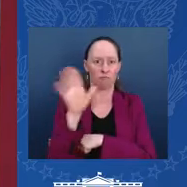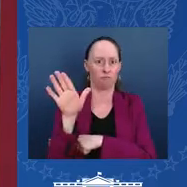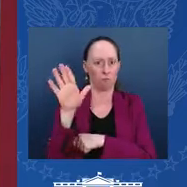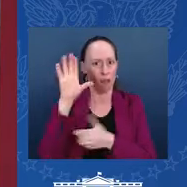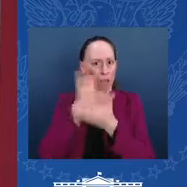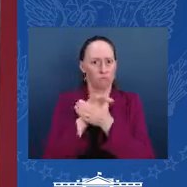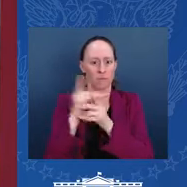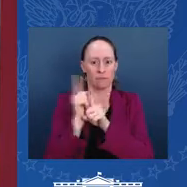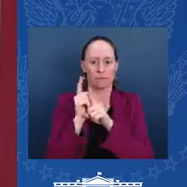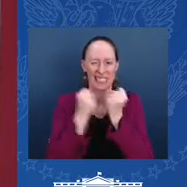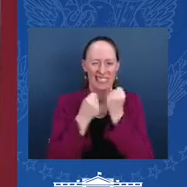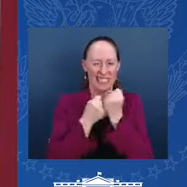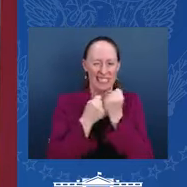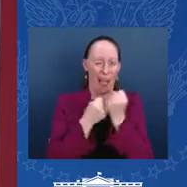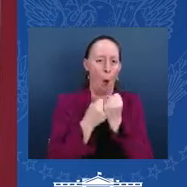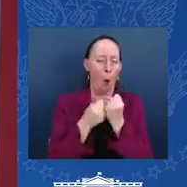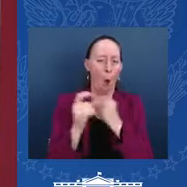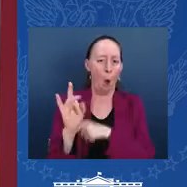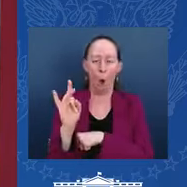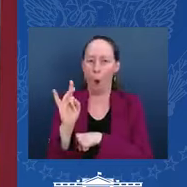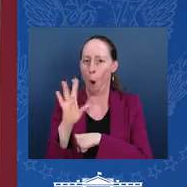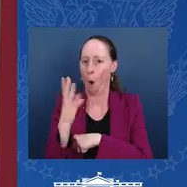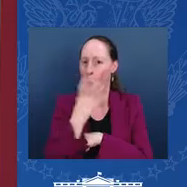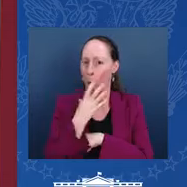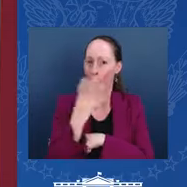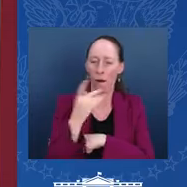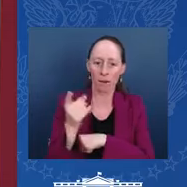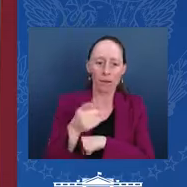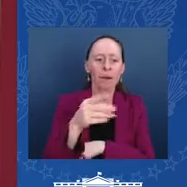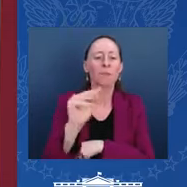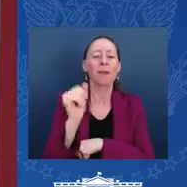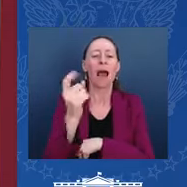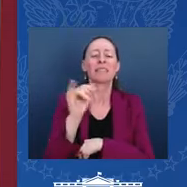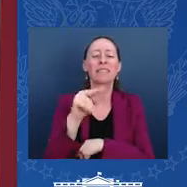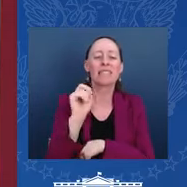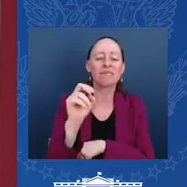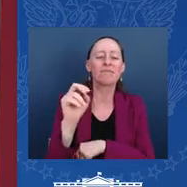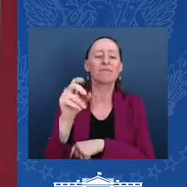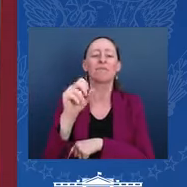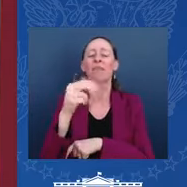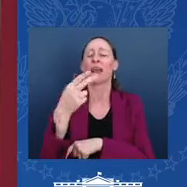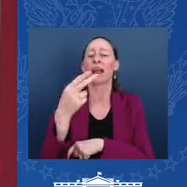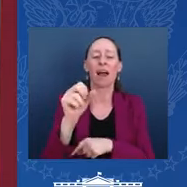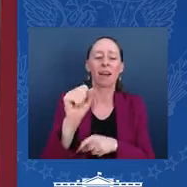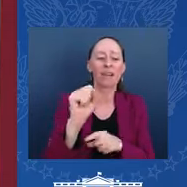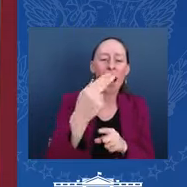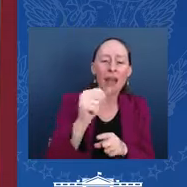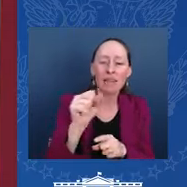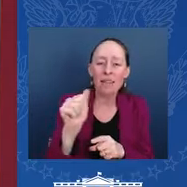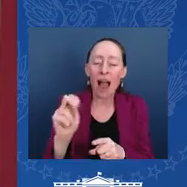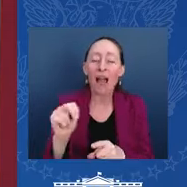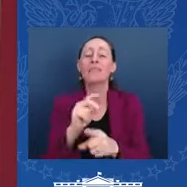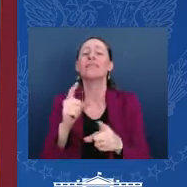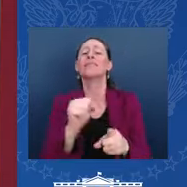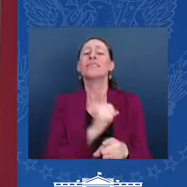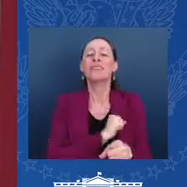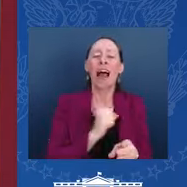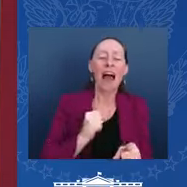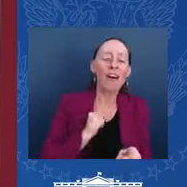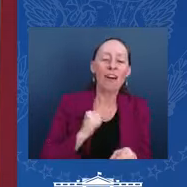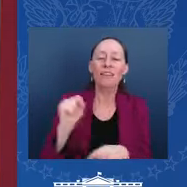Custer, and especially Senator Bernie Sanders from Vermont. That's why we're here today, to talk about a law that Democrats